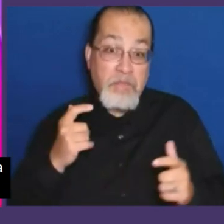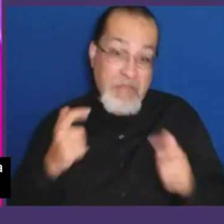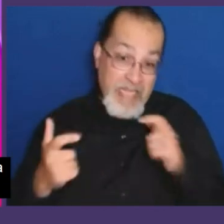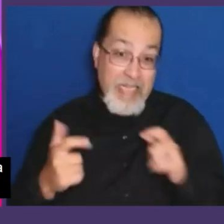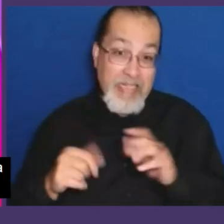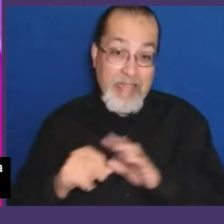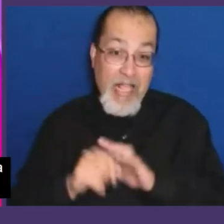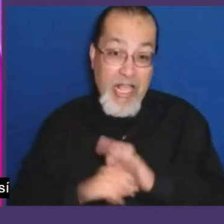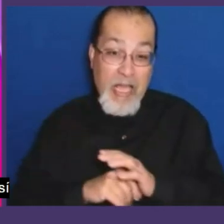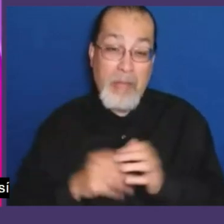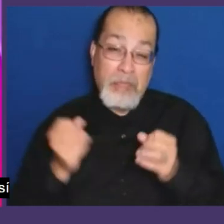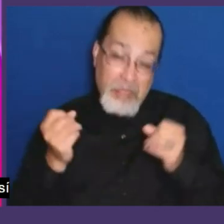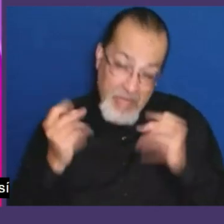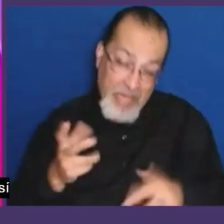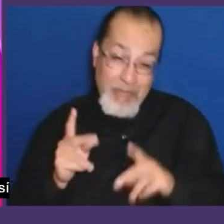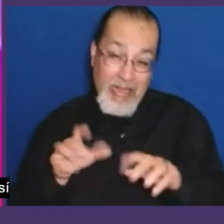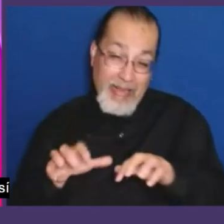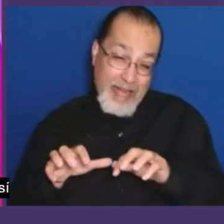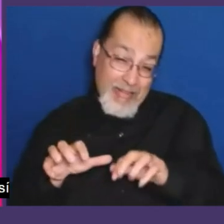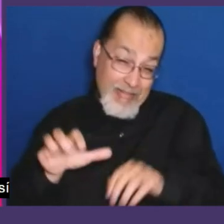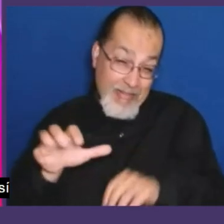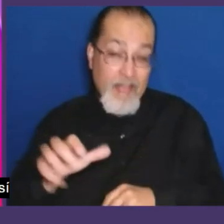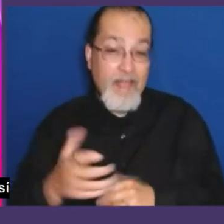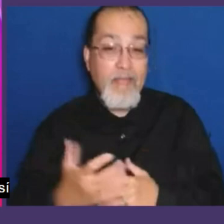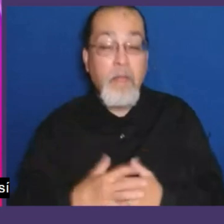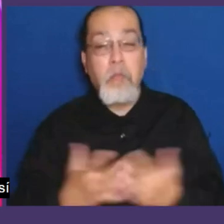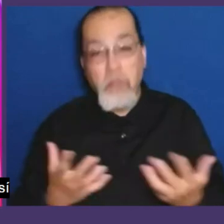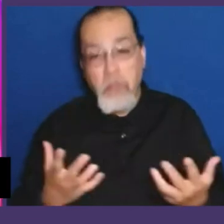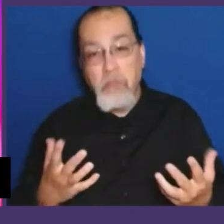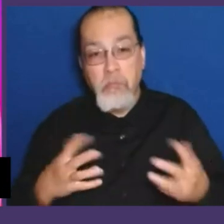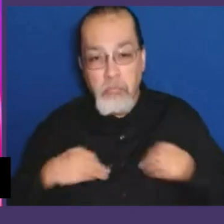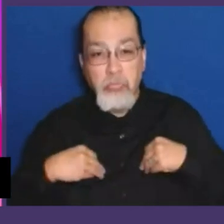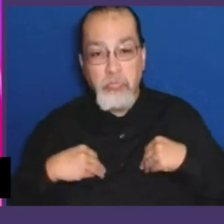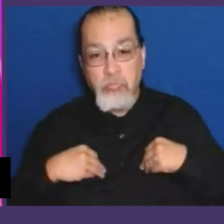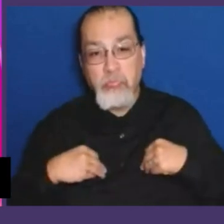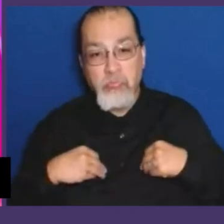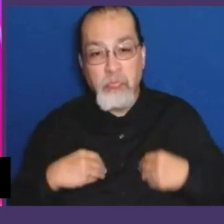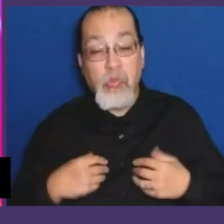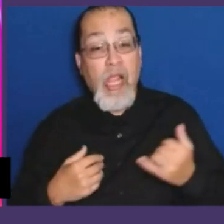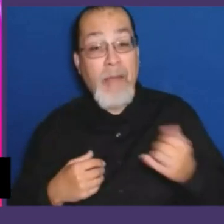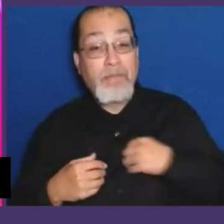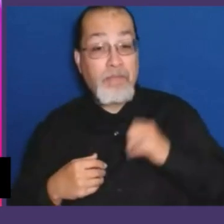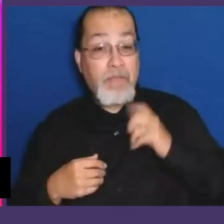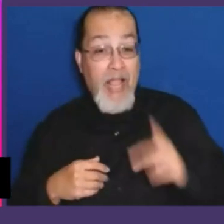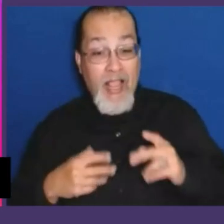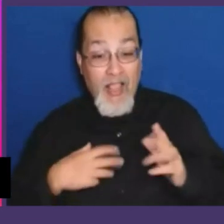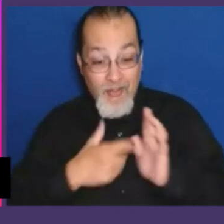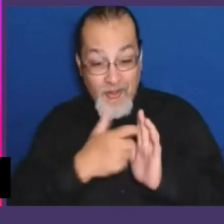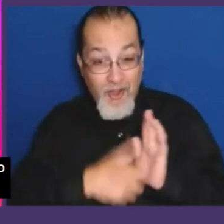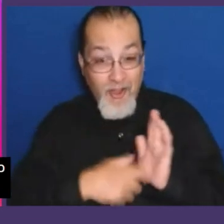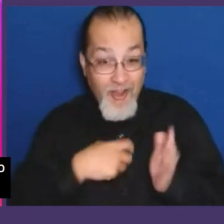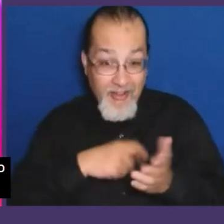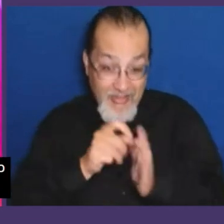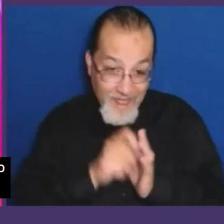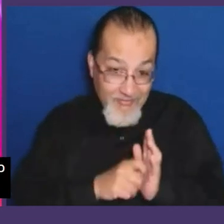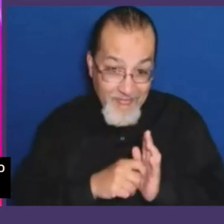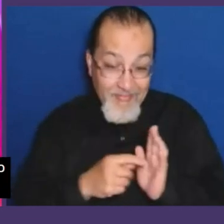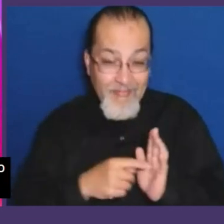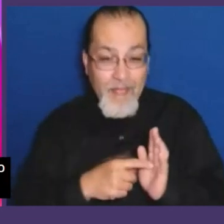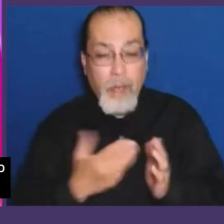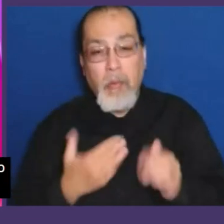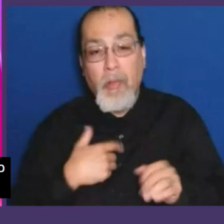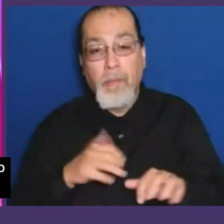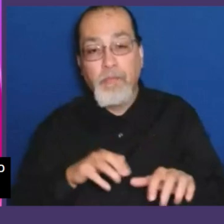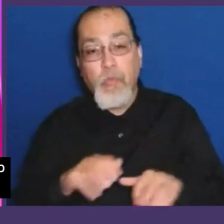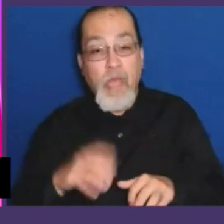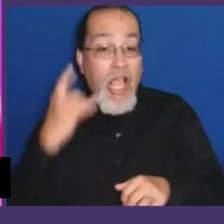and now I get to the sort of creative portion of writing. So I might start to write something like, California has 53x times greater, and then I think to